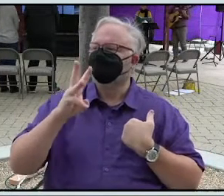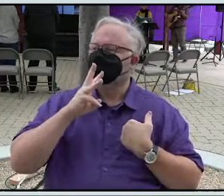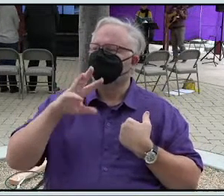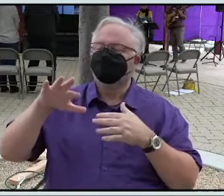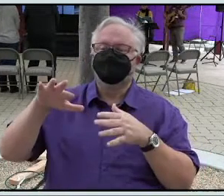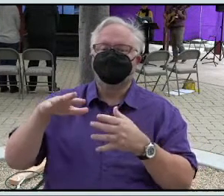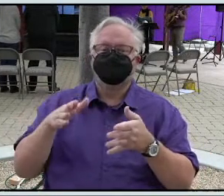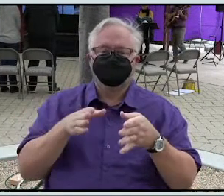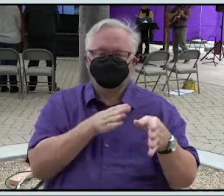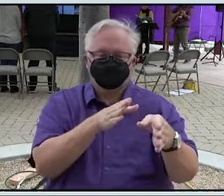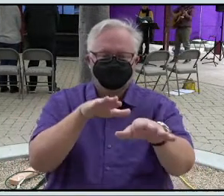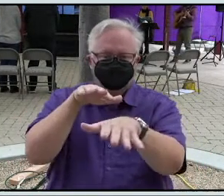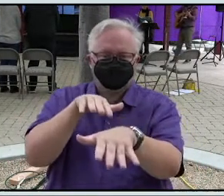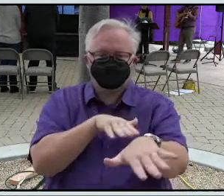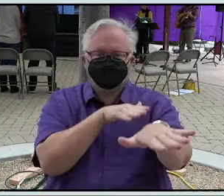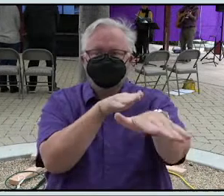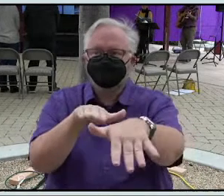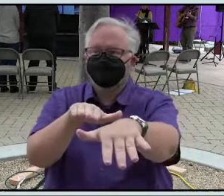flowing in my